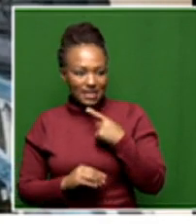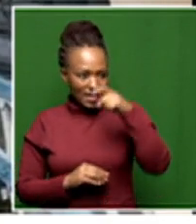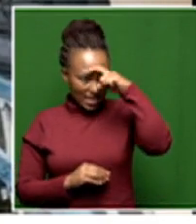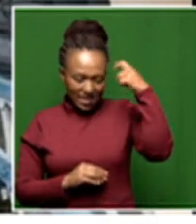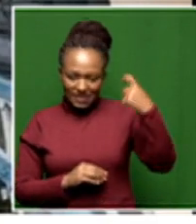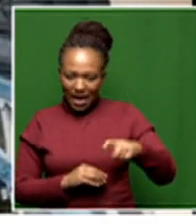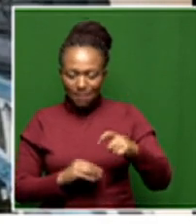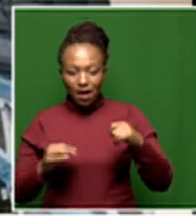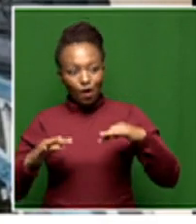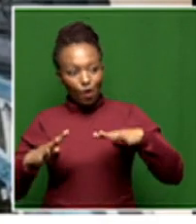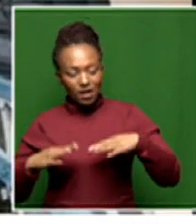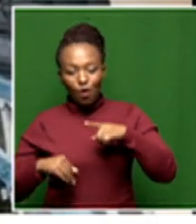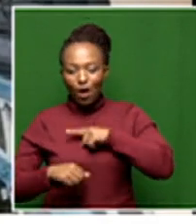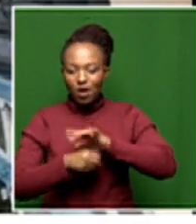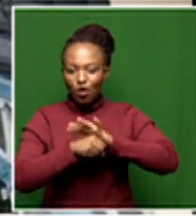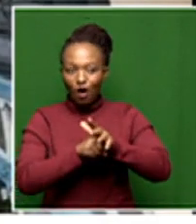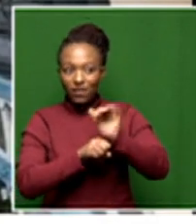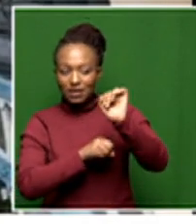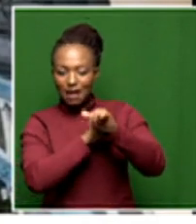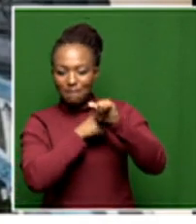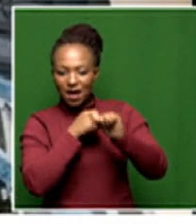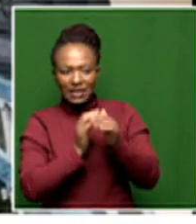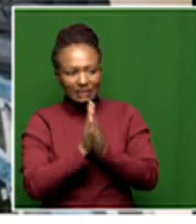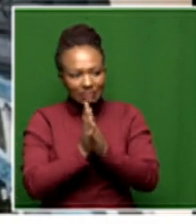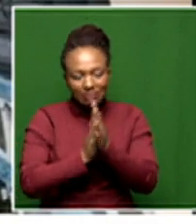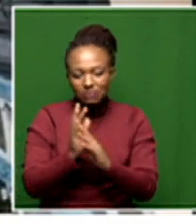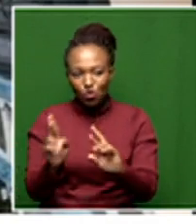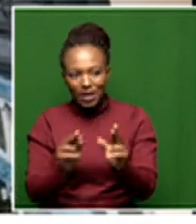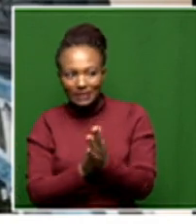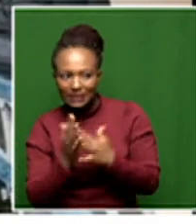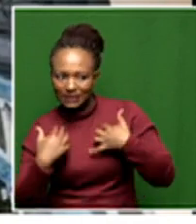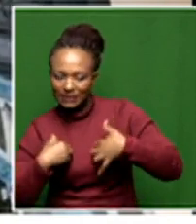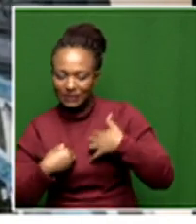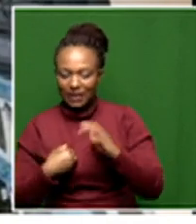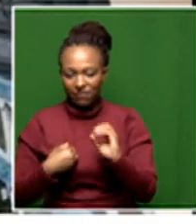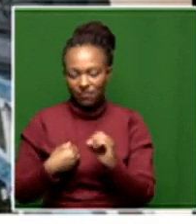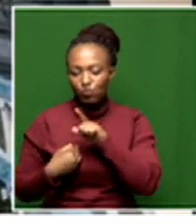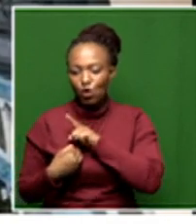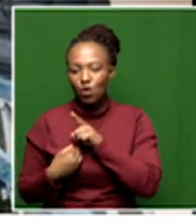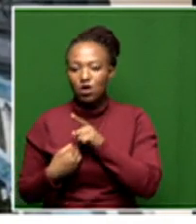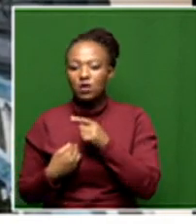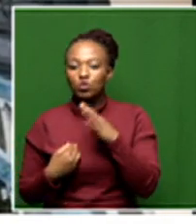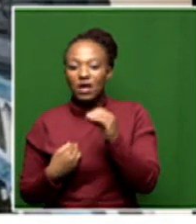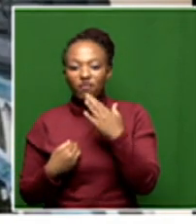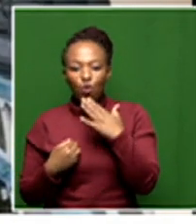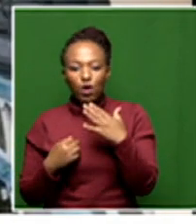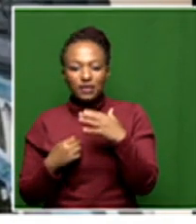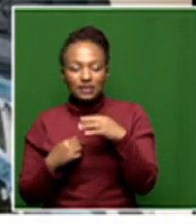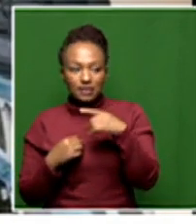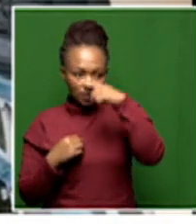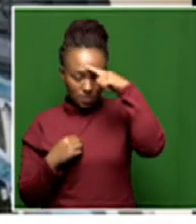holiday season because of COVID-19. They are anxious and they are ready and they are excited about having what we call winter